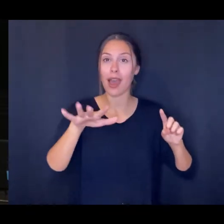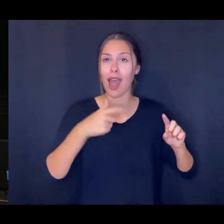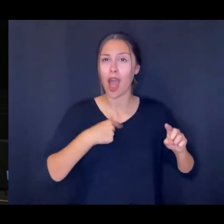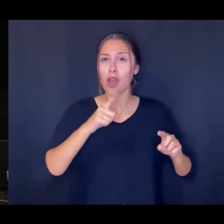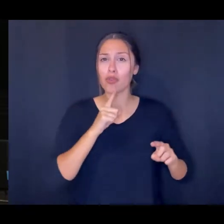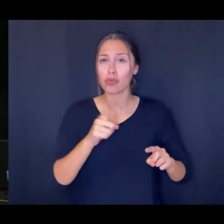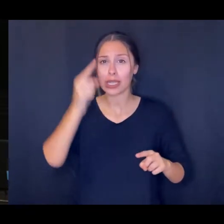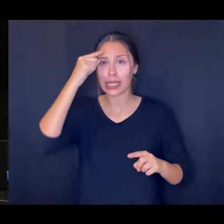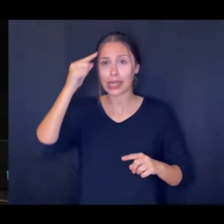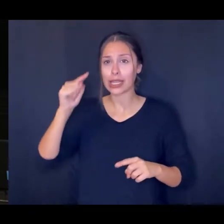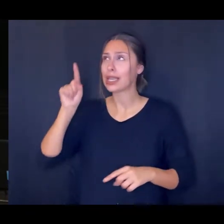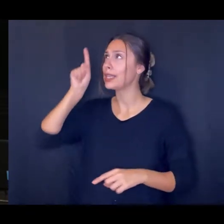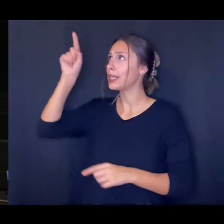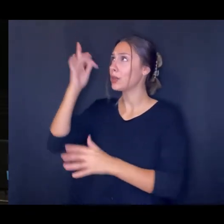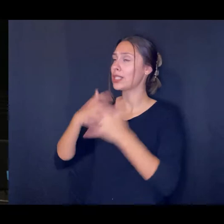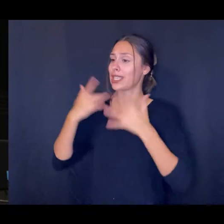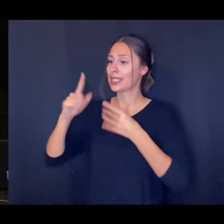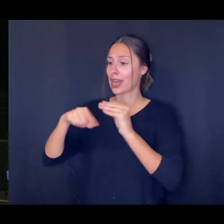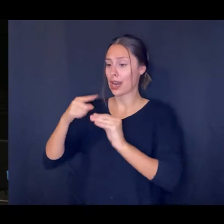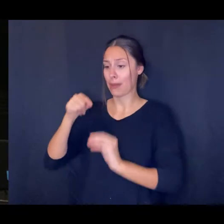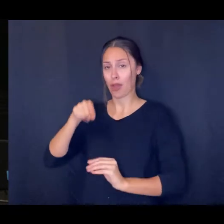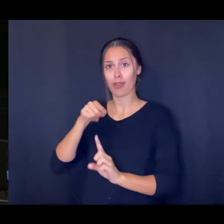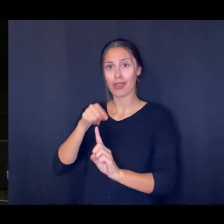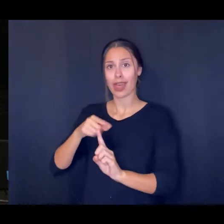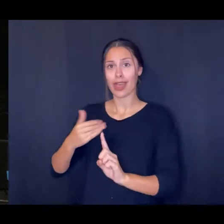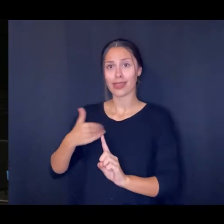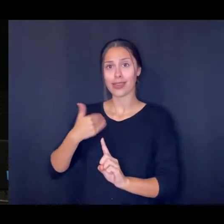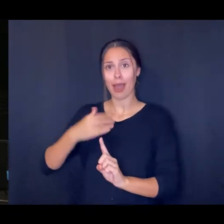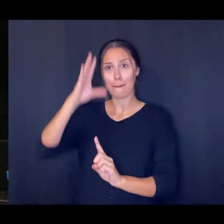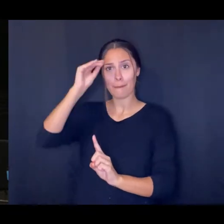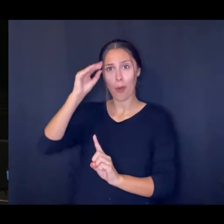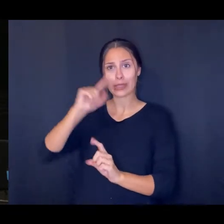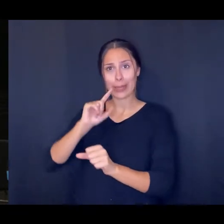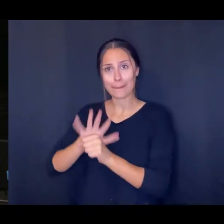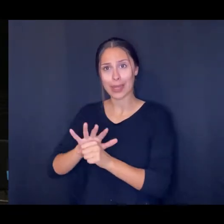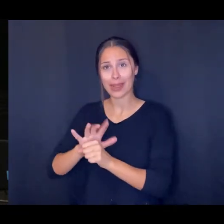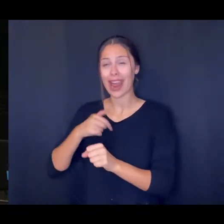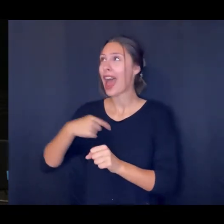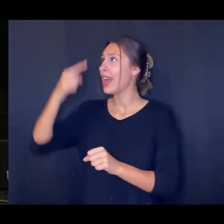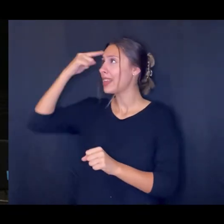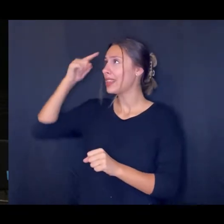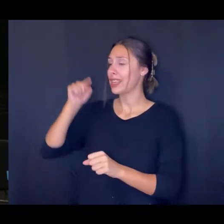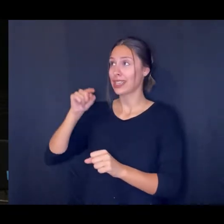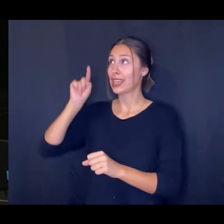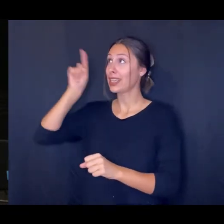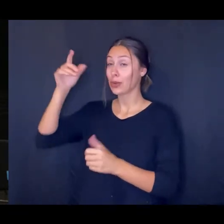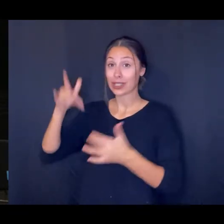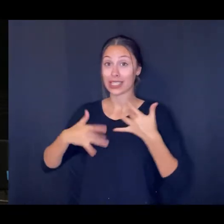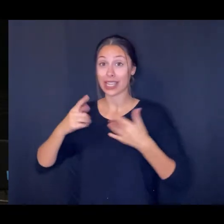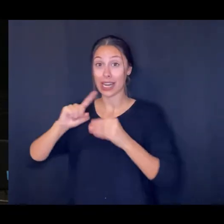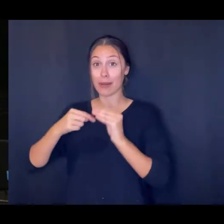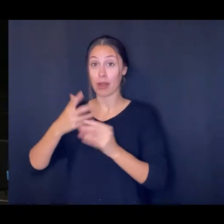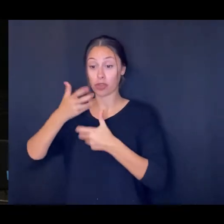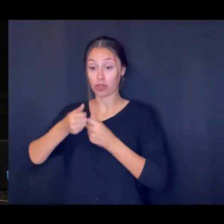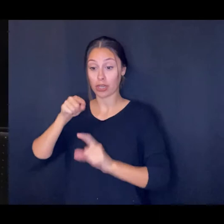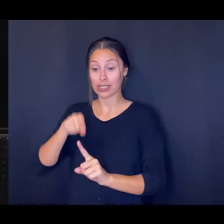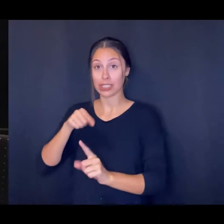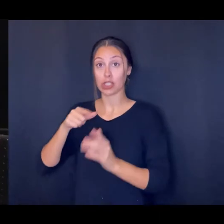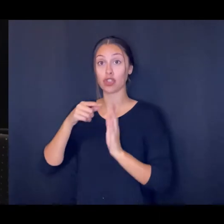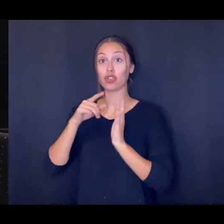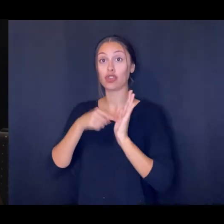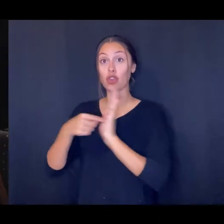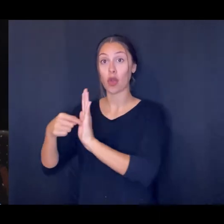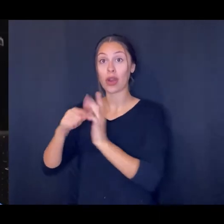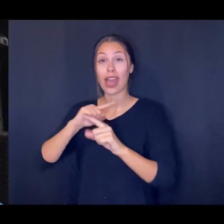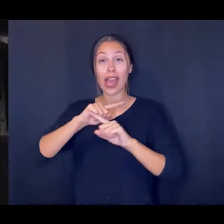you know what I really think He was excited about? The commitment of the little boy. I think He was excited about the trust he displayed. As